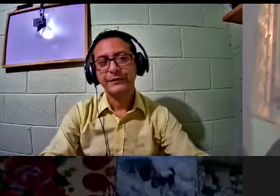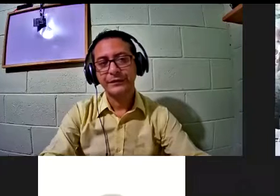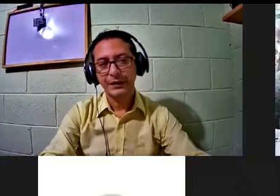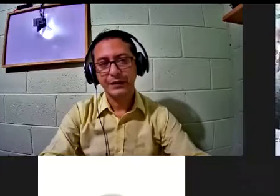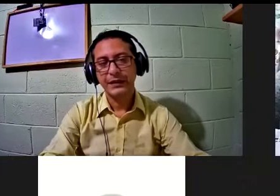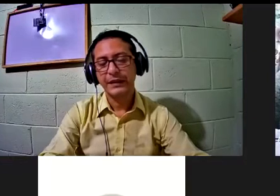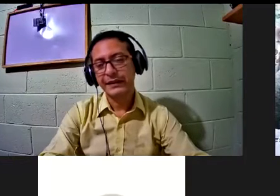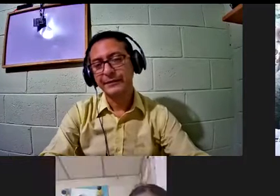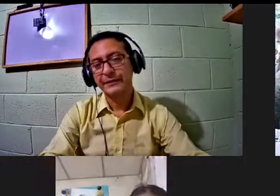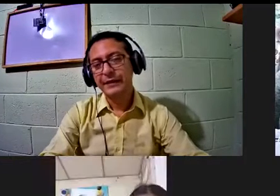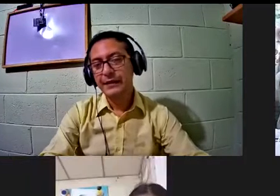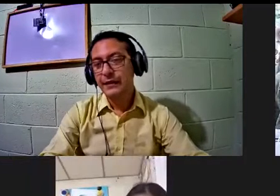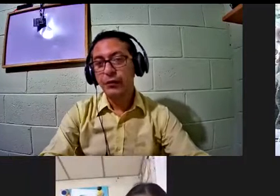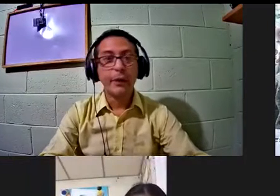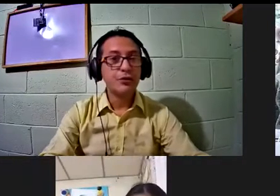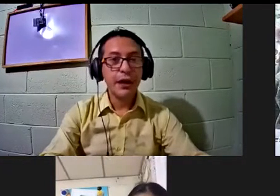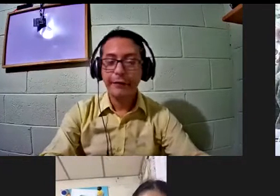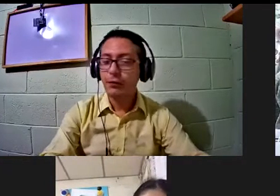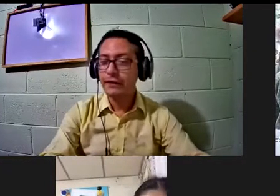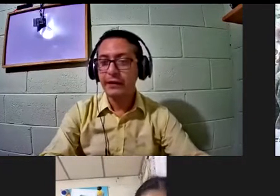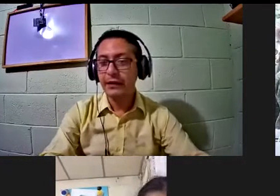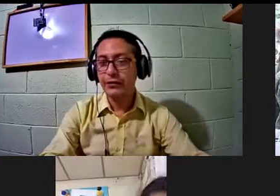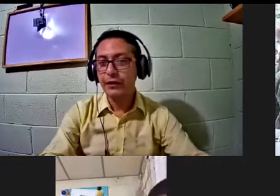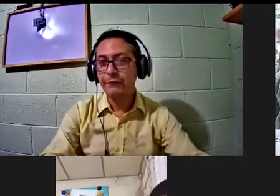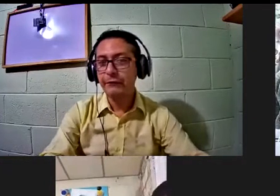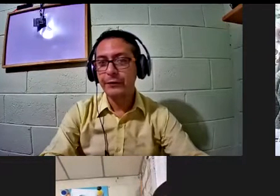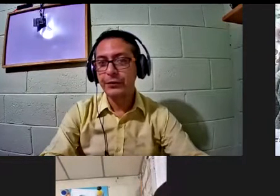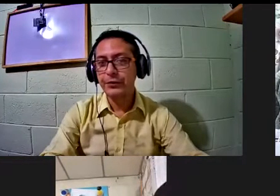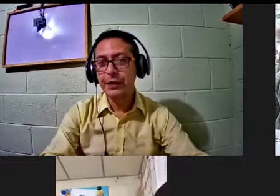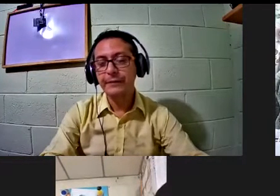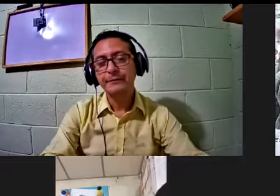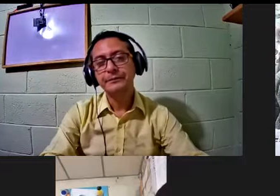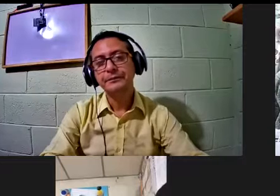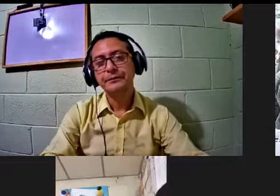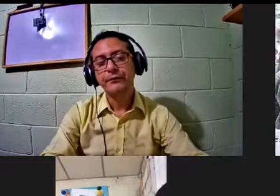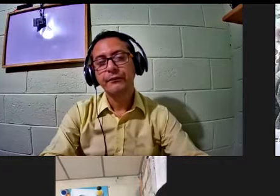Regular day. Okay, yeah. What about traffic? Was there a lot of traffic for you today?